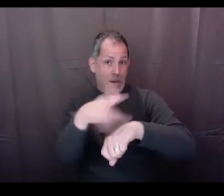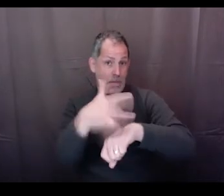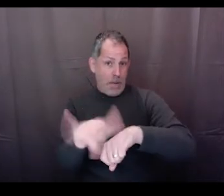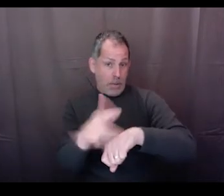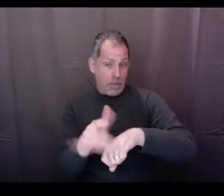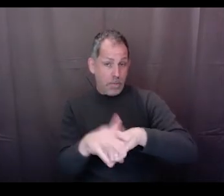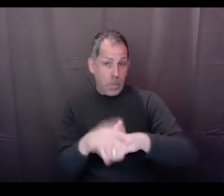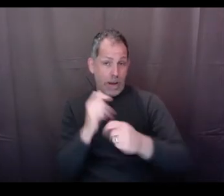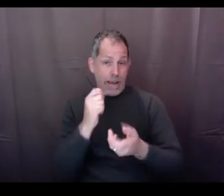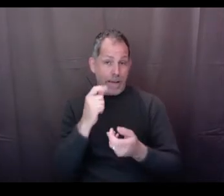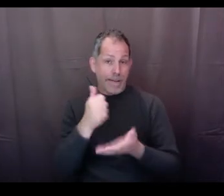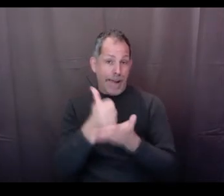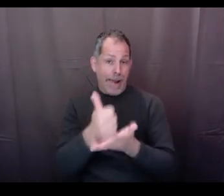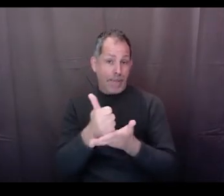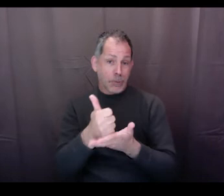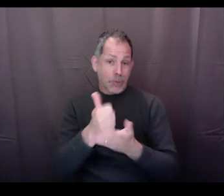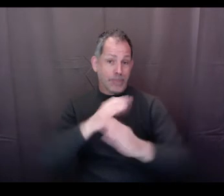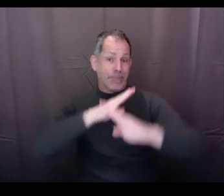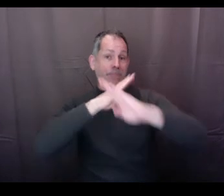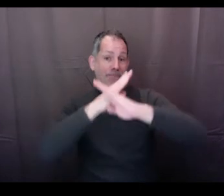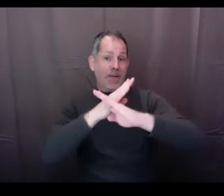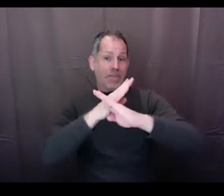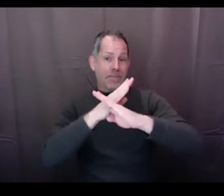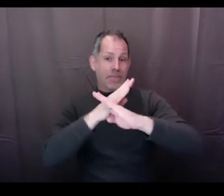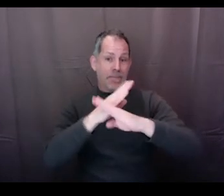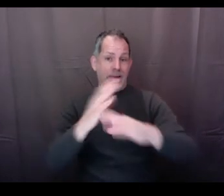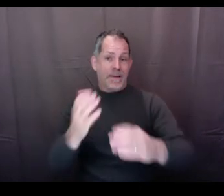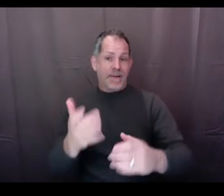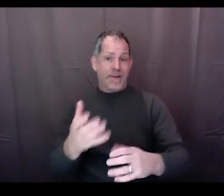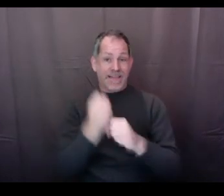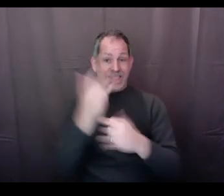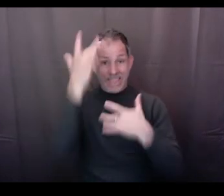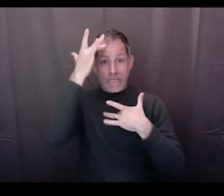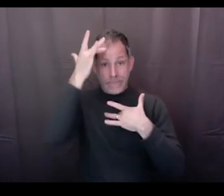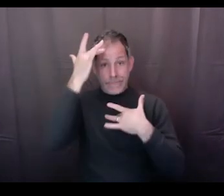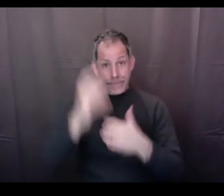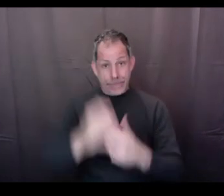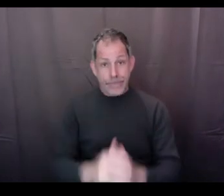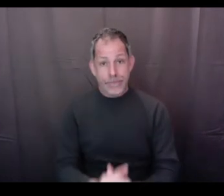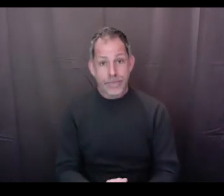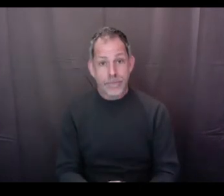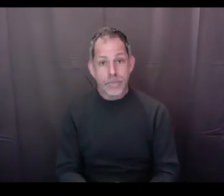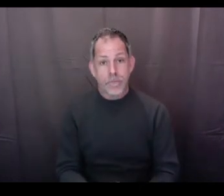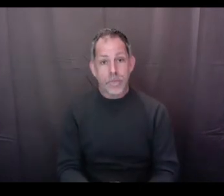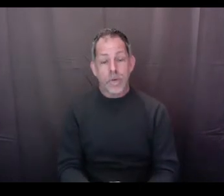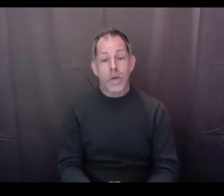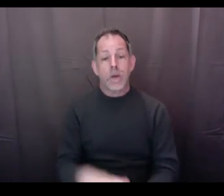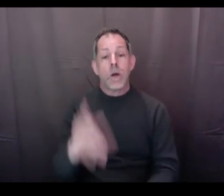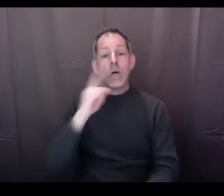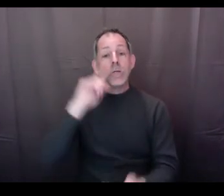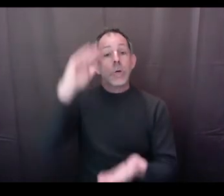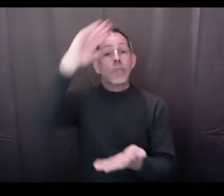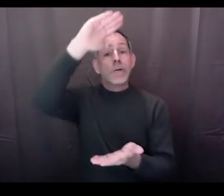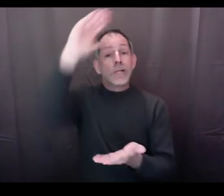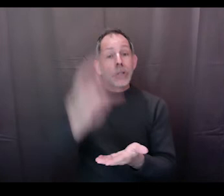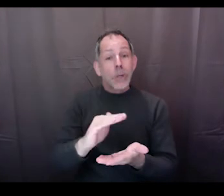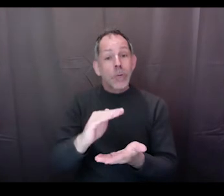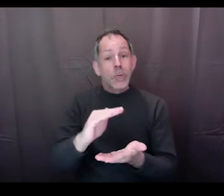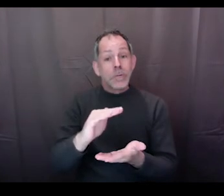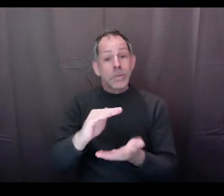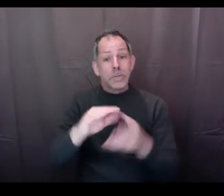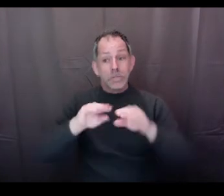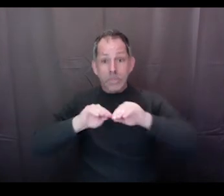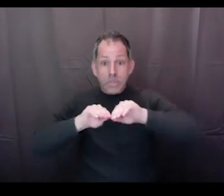curative treatment that not only prevents people from developing severe illness or dying, but also will shorten the amount of time that they can transmit